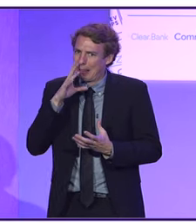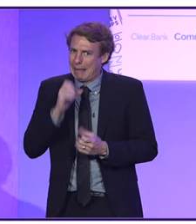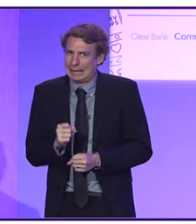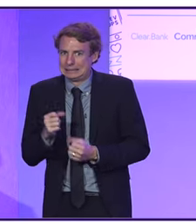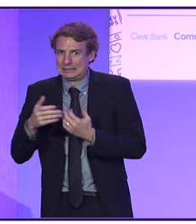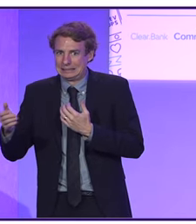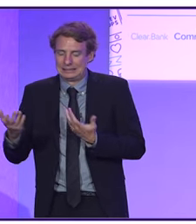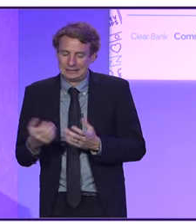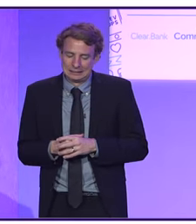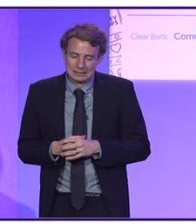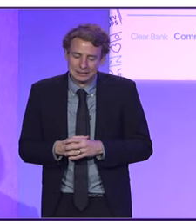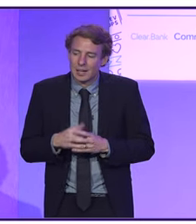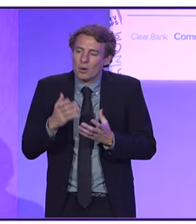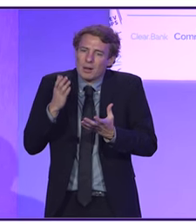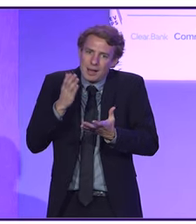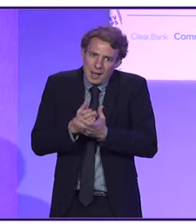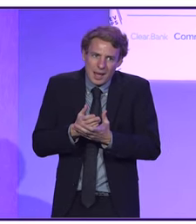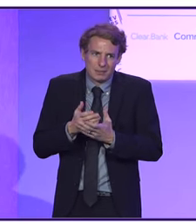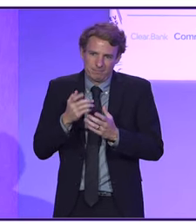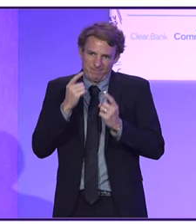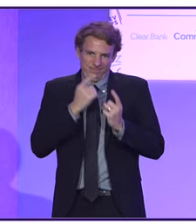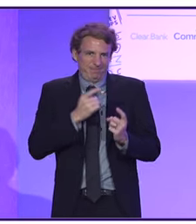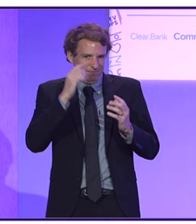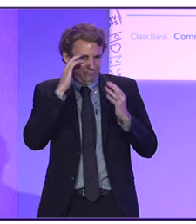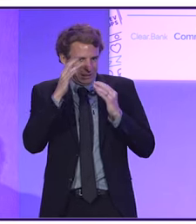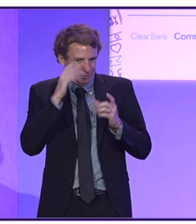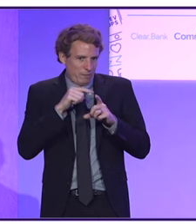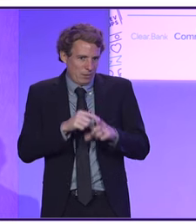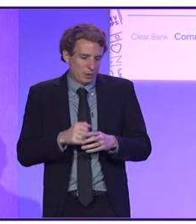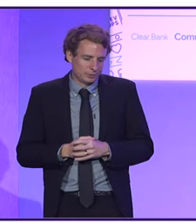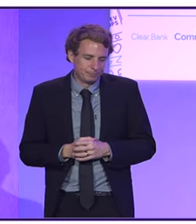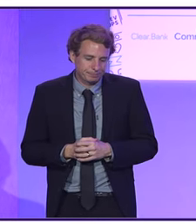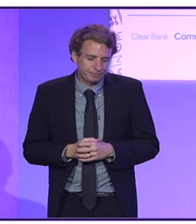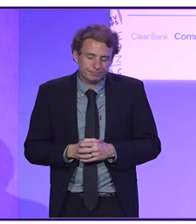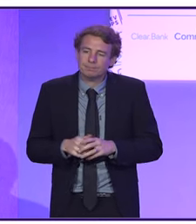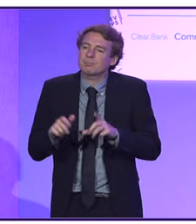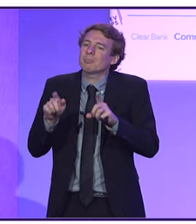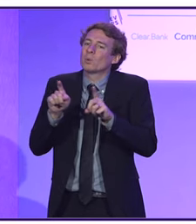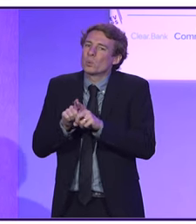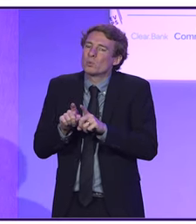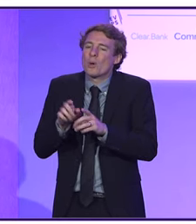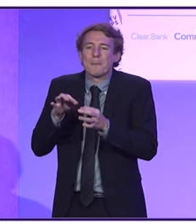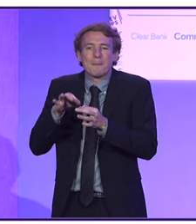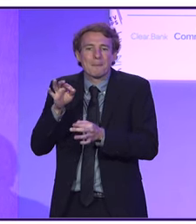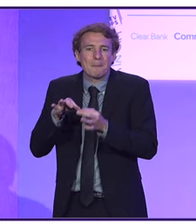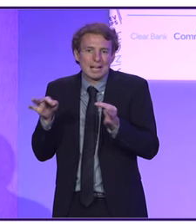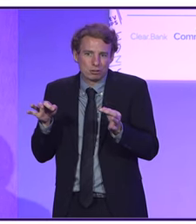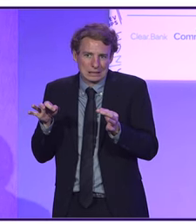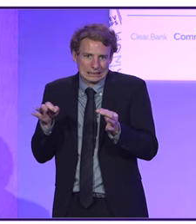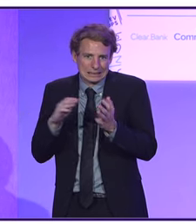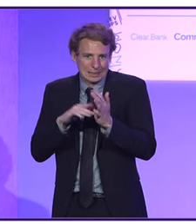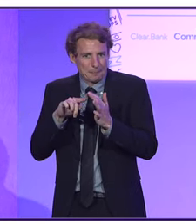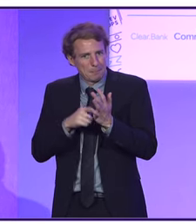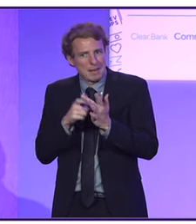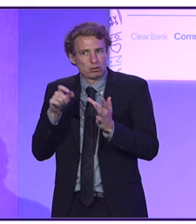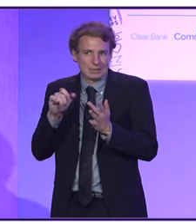So definitely, this is a principle. The other thing to be aware of is metrics. I said metrics are